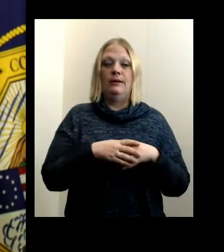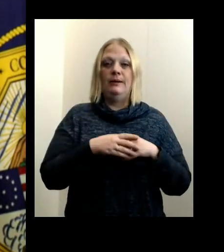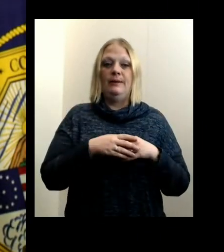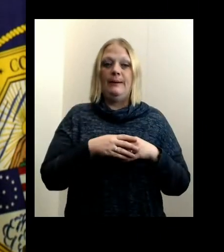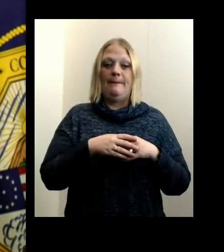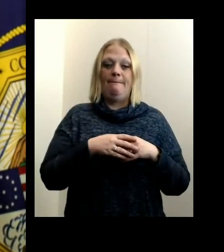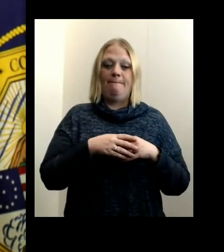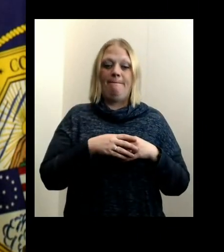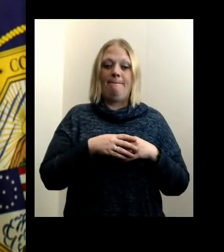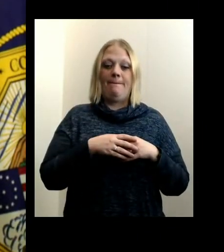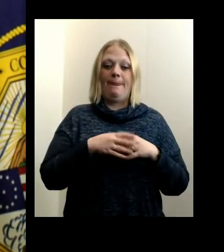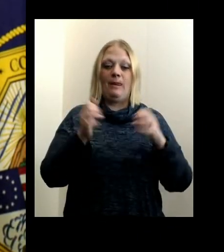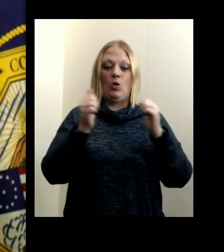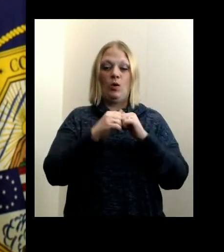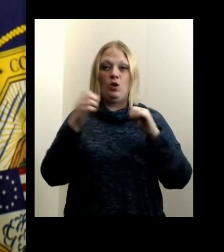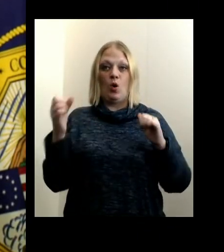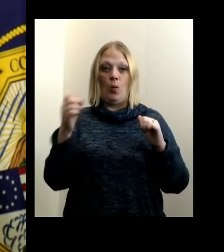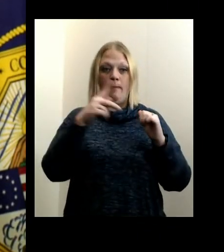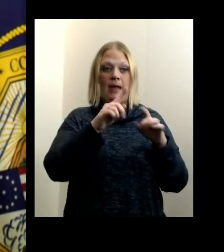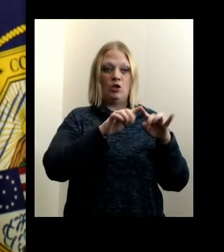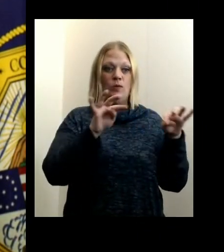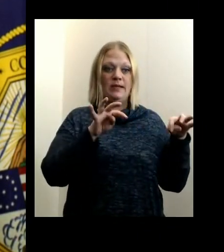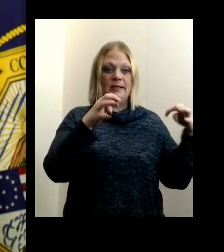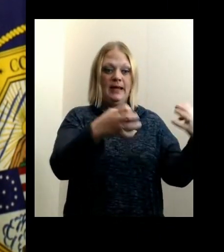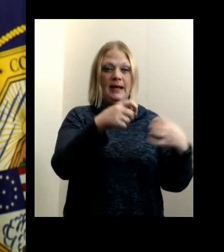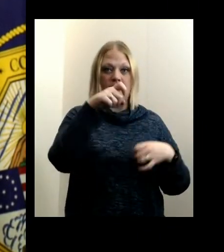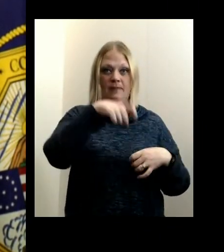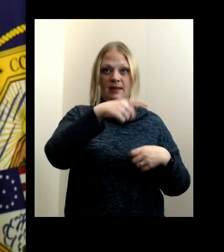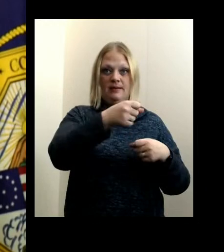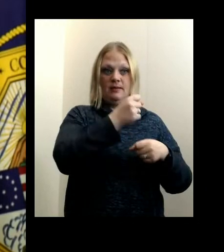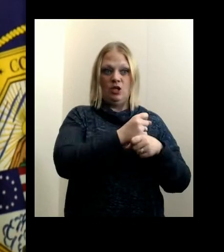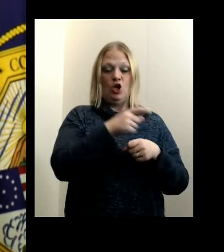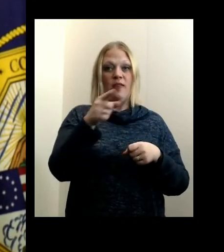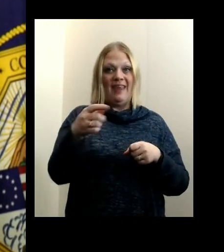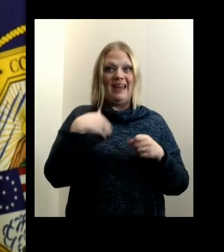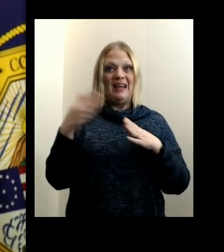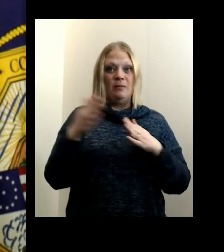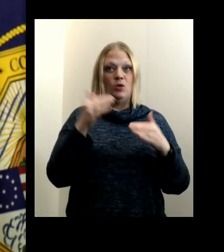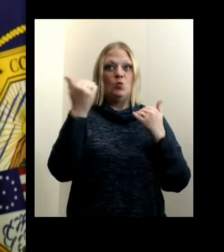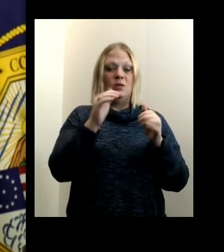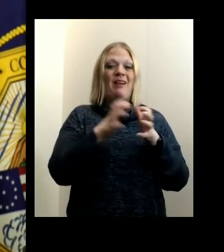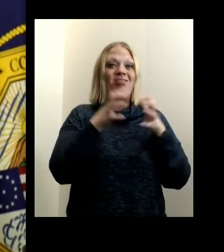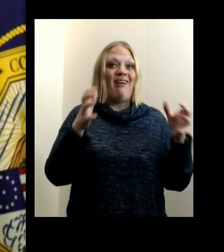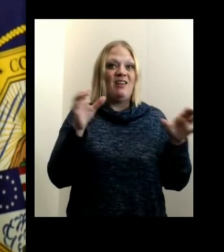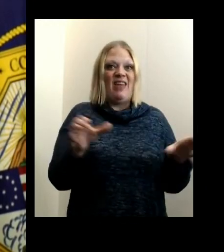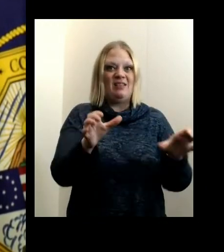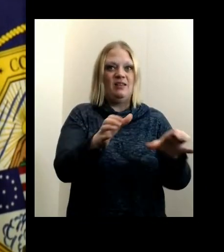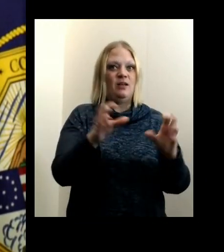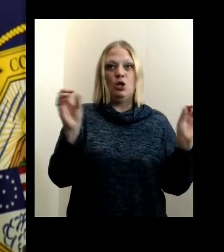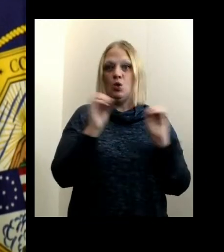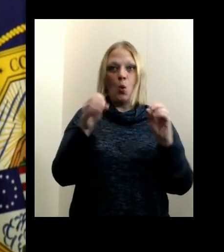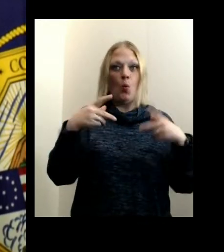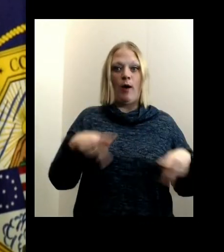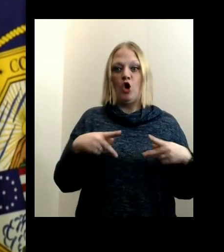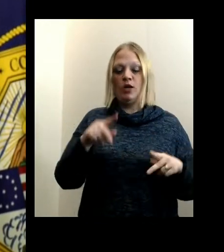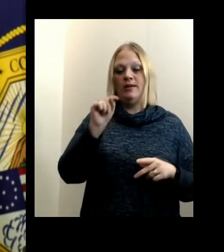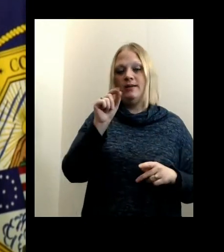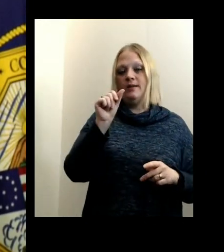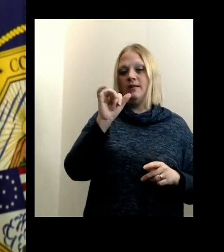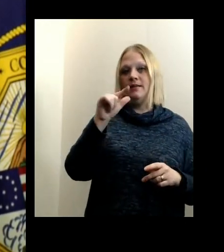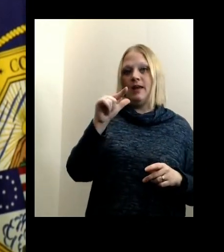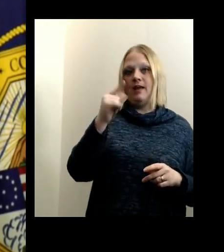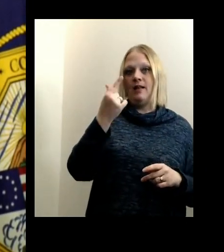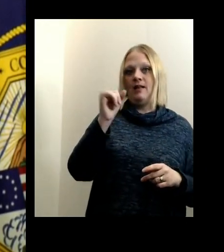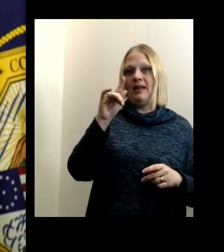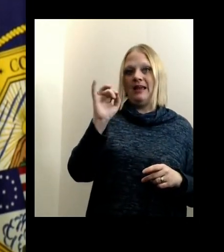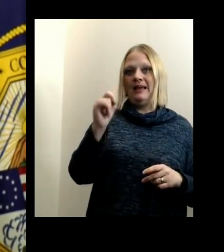to the stadium earlier this year, they had a plan which would limit a lot of activity. No tailgating.